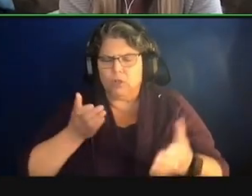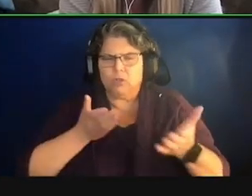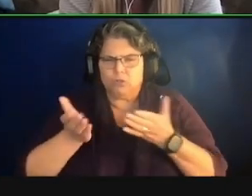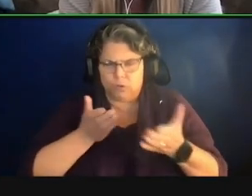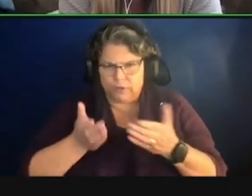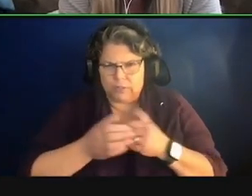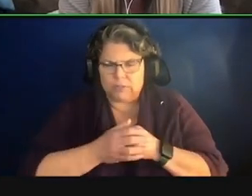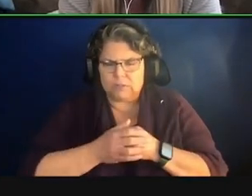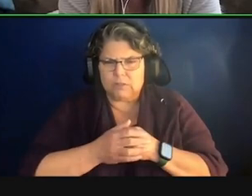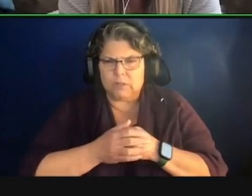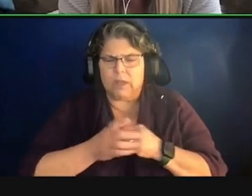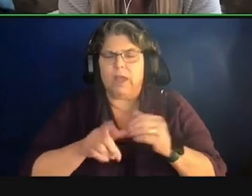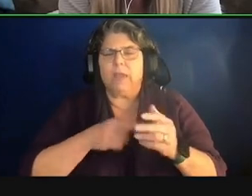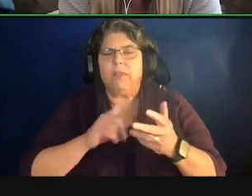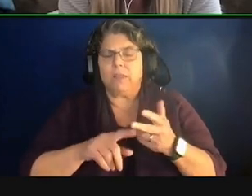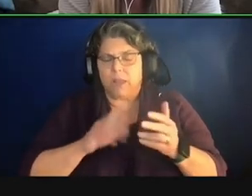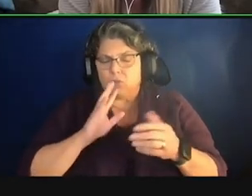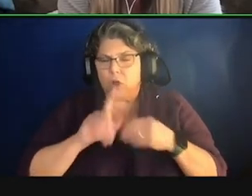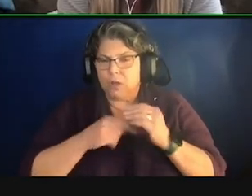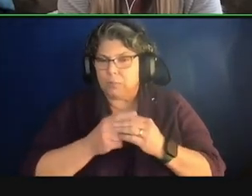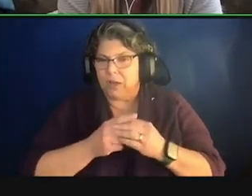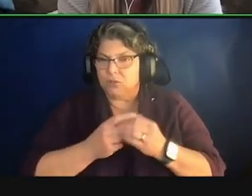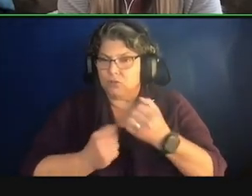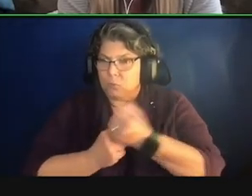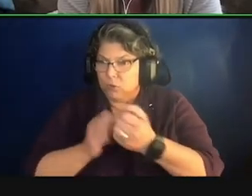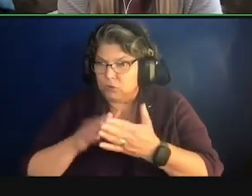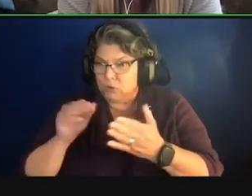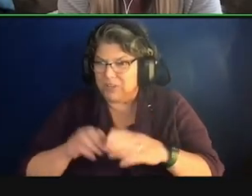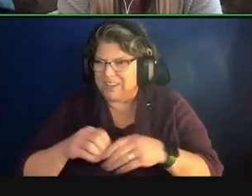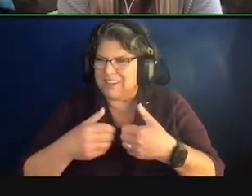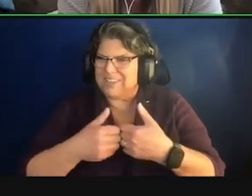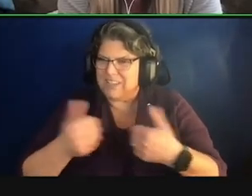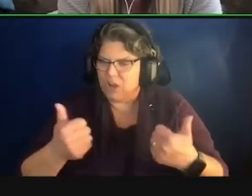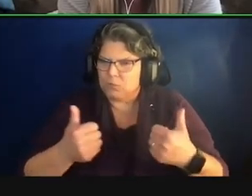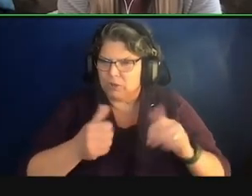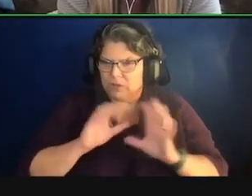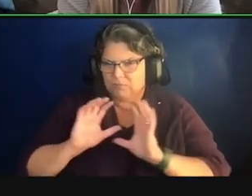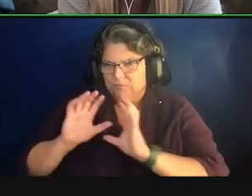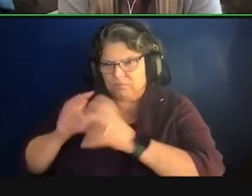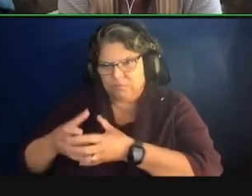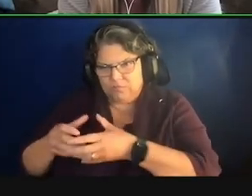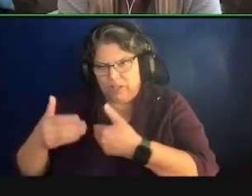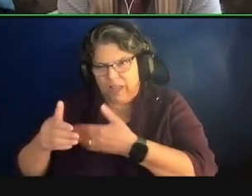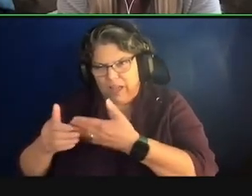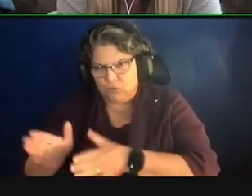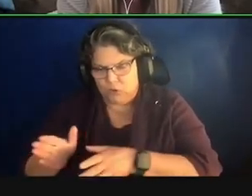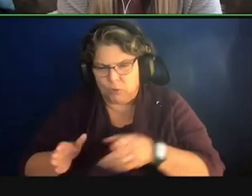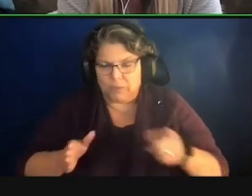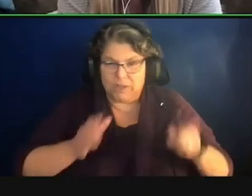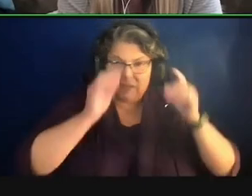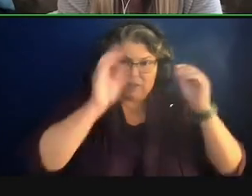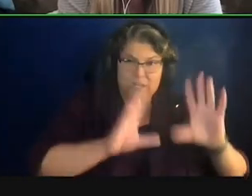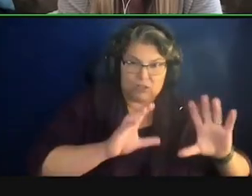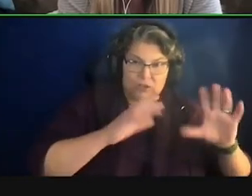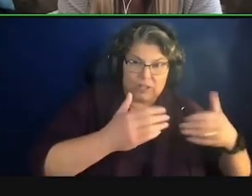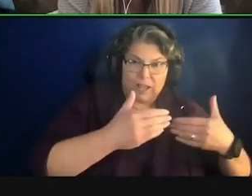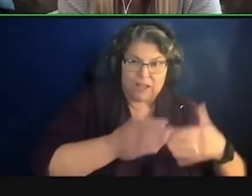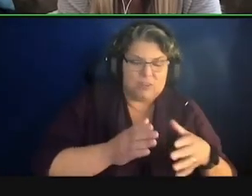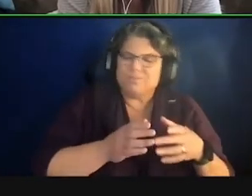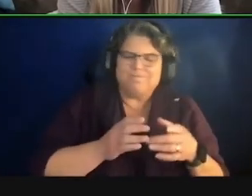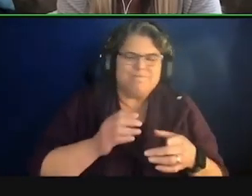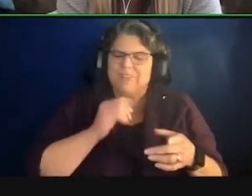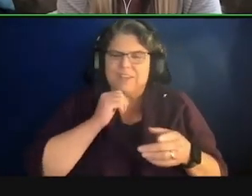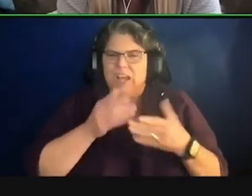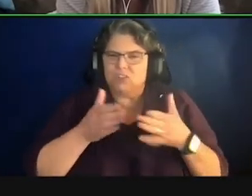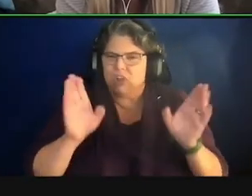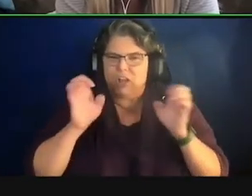student in a separate setting classroom, where the teacher in the classroom is no longer a general education